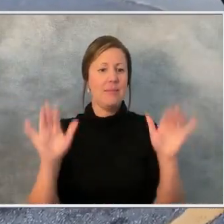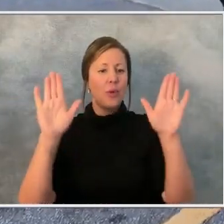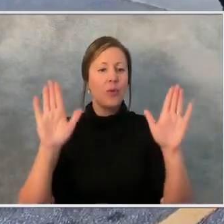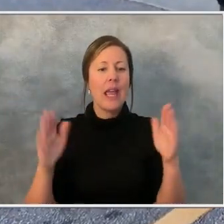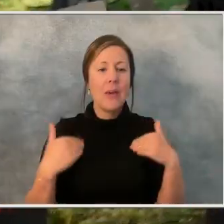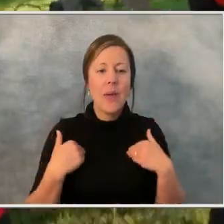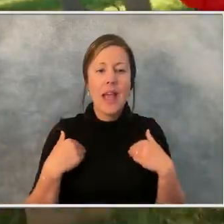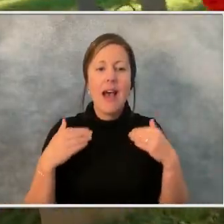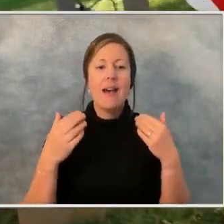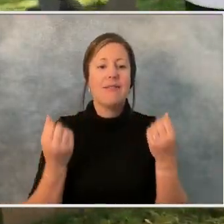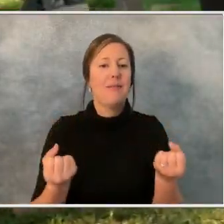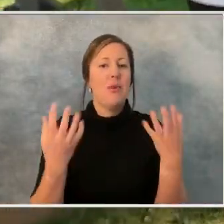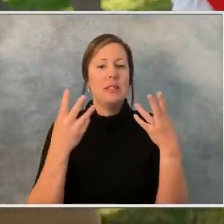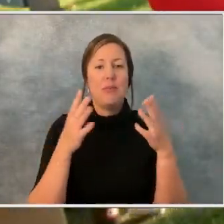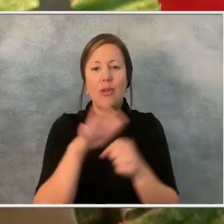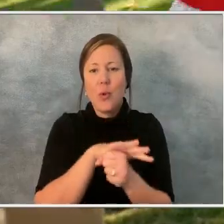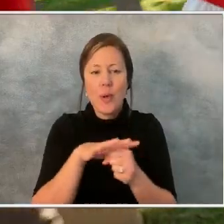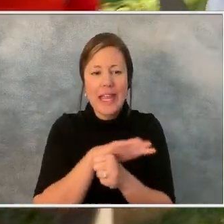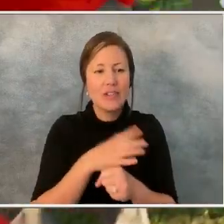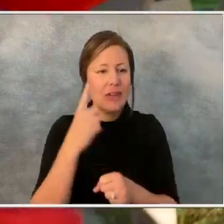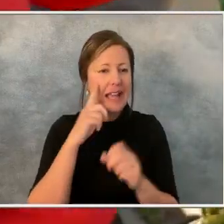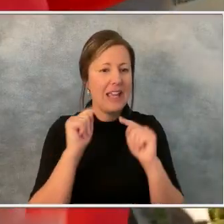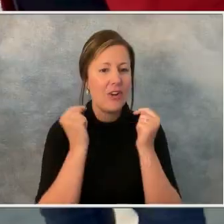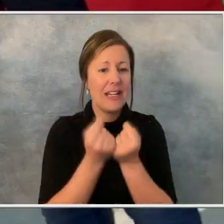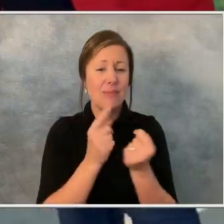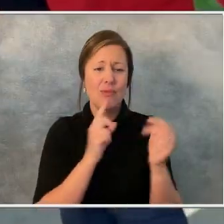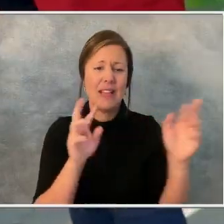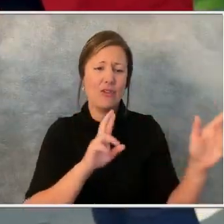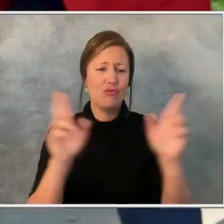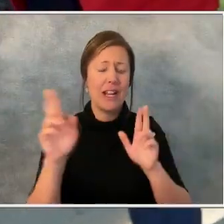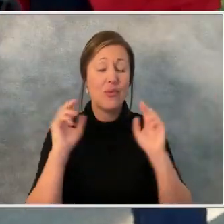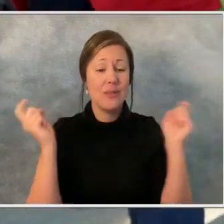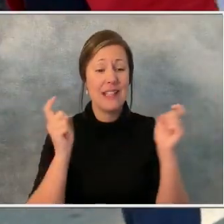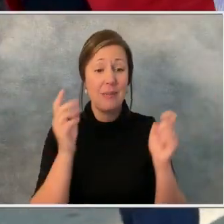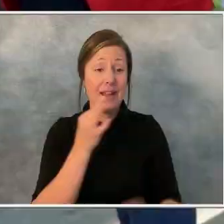think our teams are just ready to celebrate the Chiefs this year.